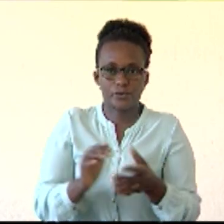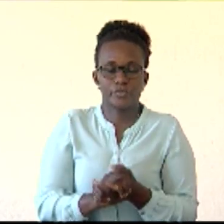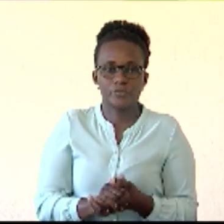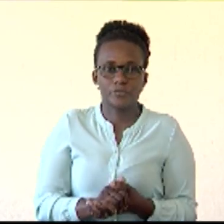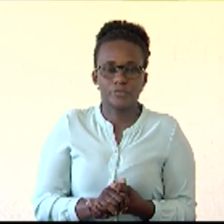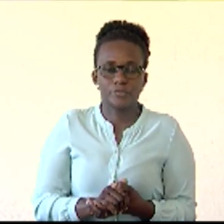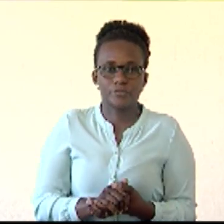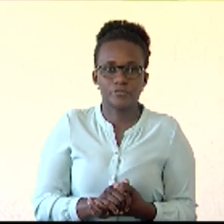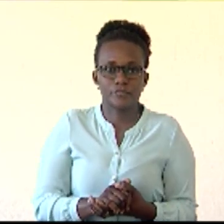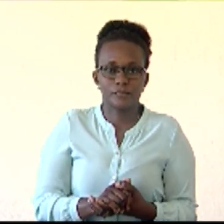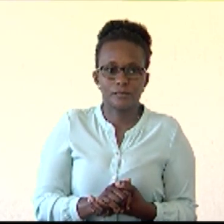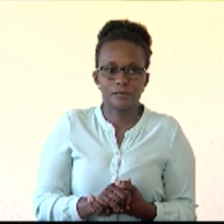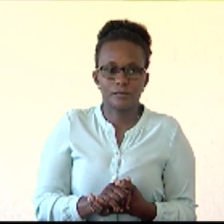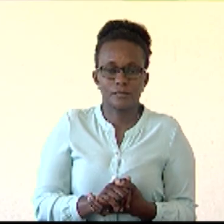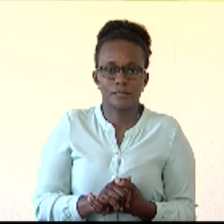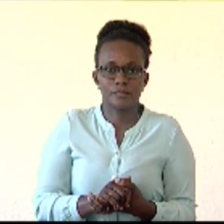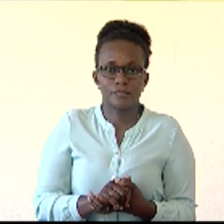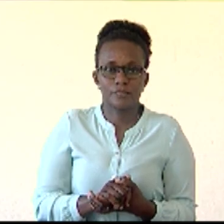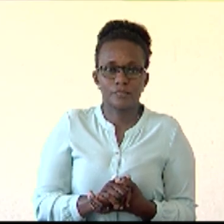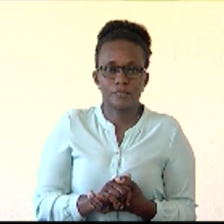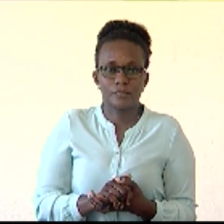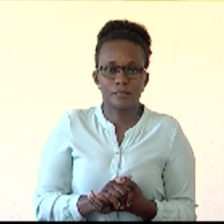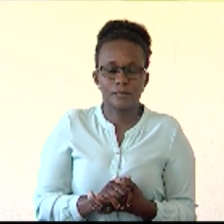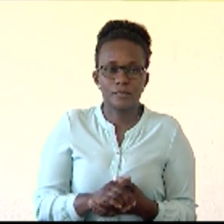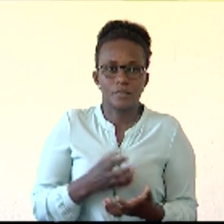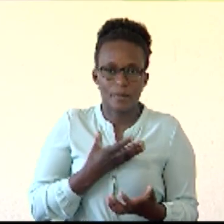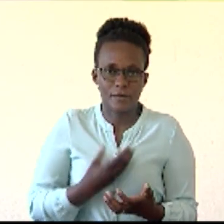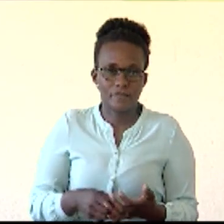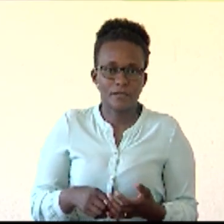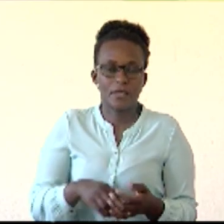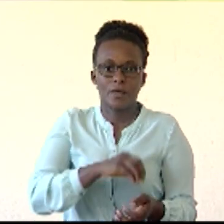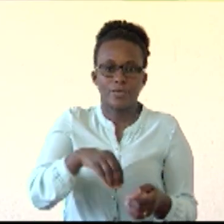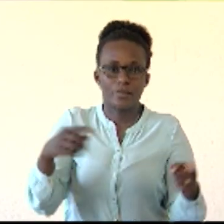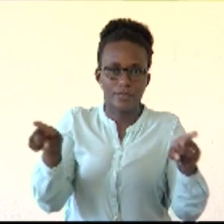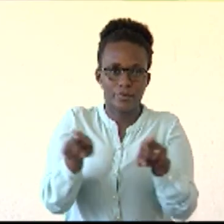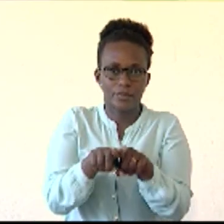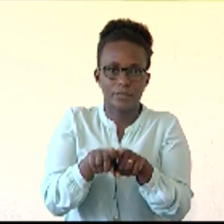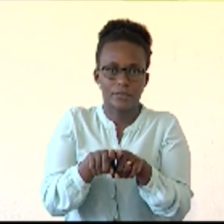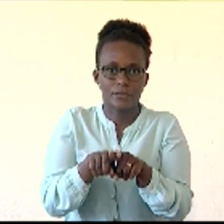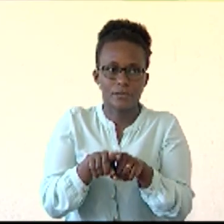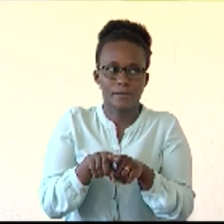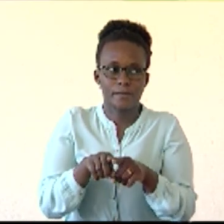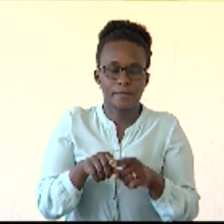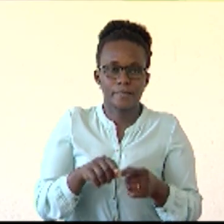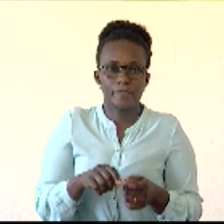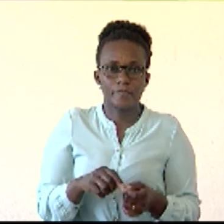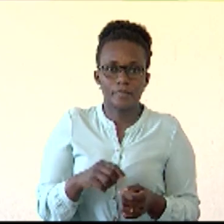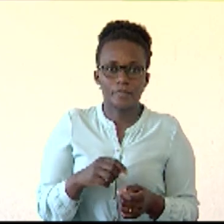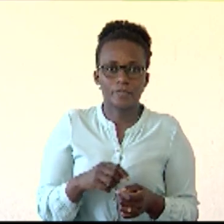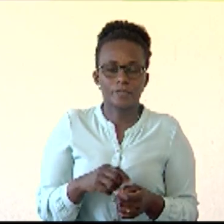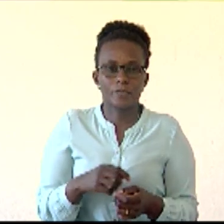similar. It has some similarity with electroplating. Why?